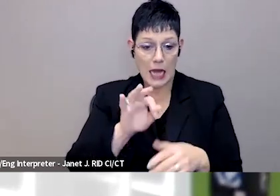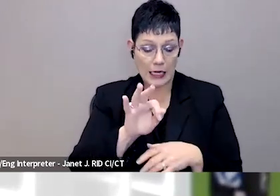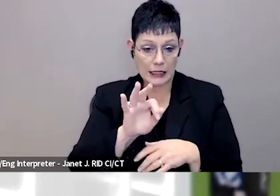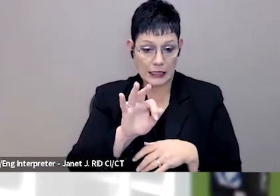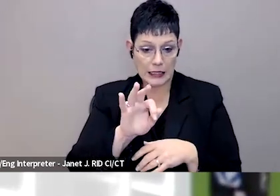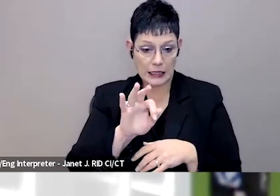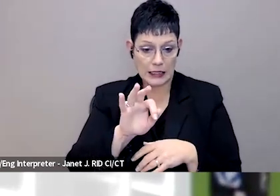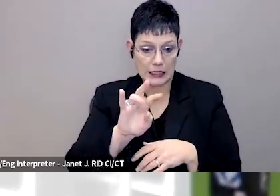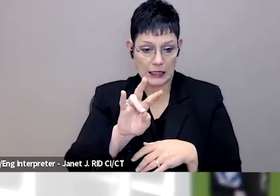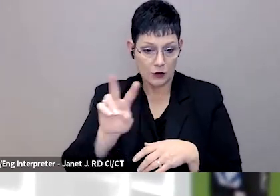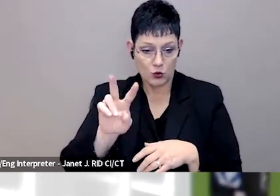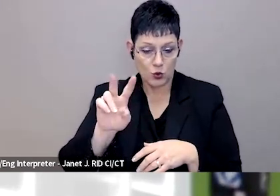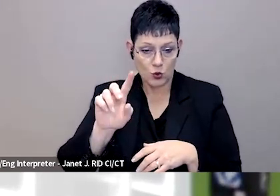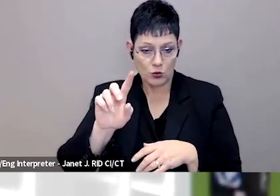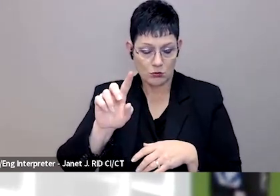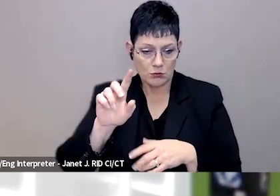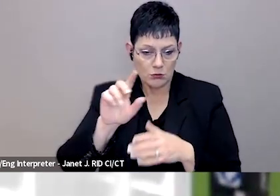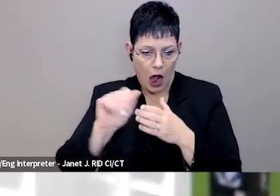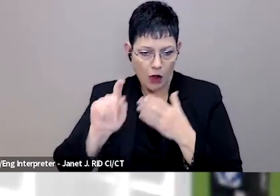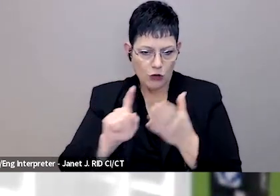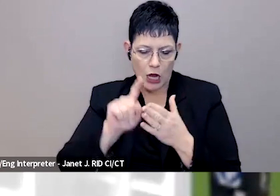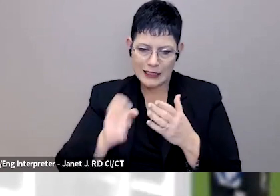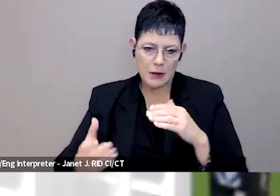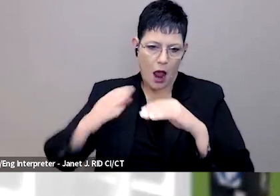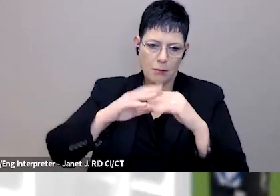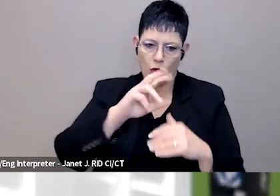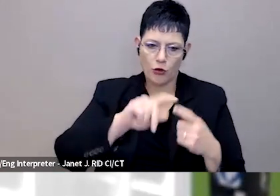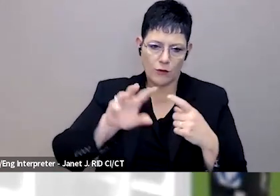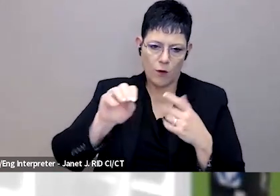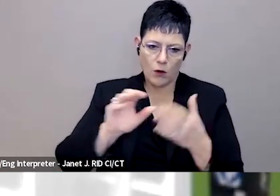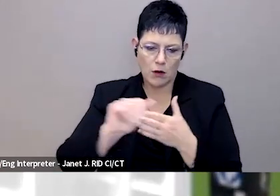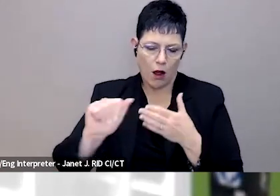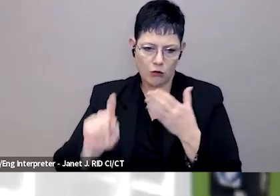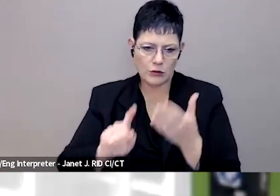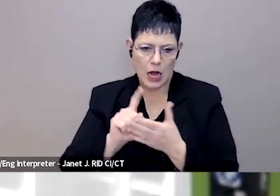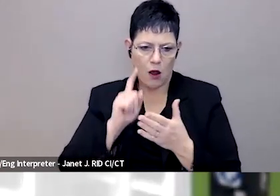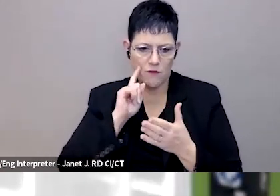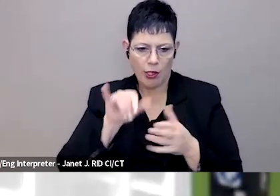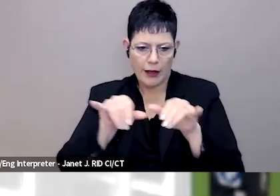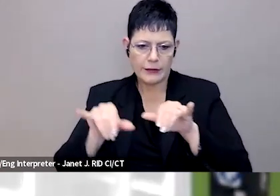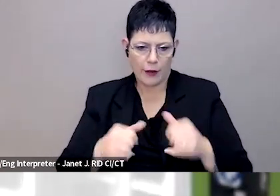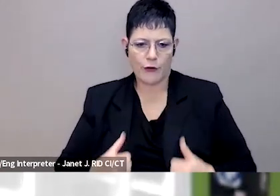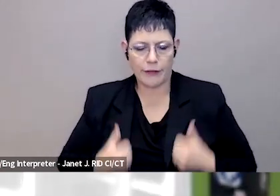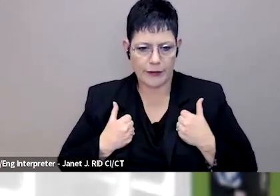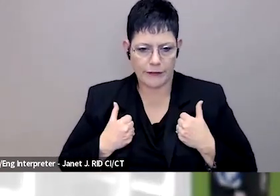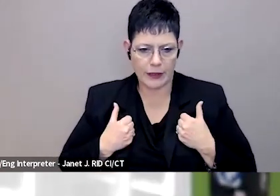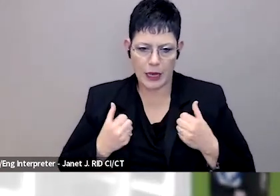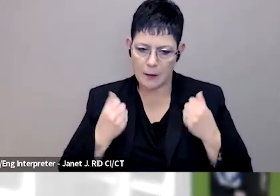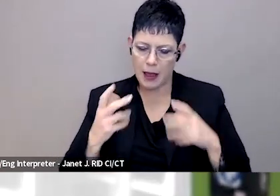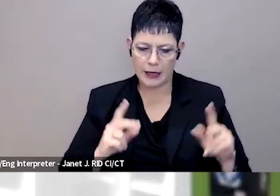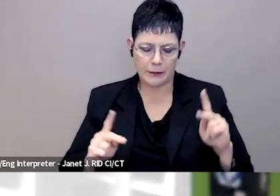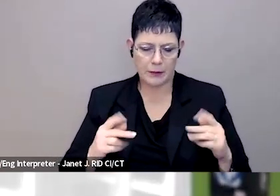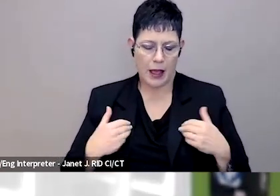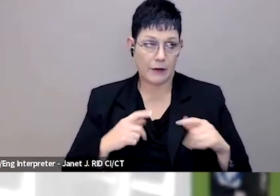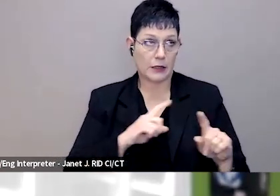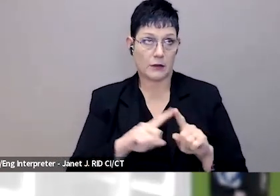hour, but it needs to be higher, like 35 to 40 on a state, federal levels to be to the standard of living, and many caregivers hold